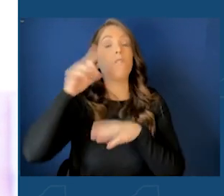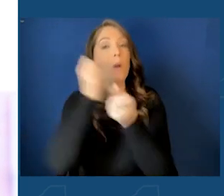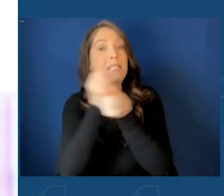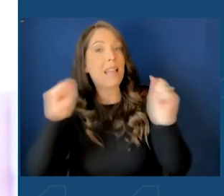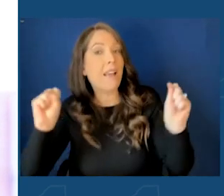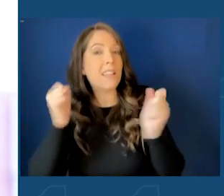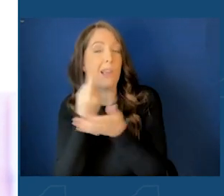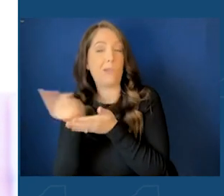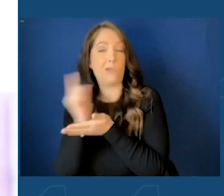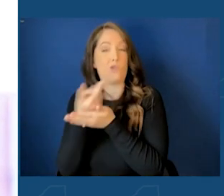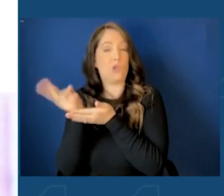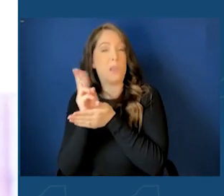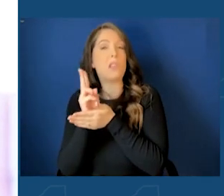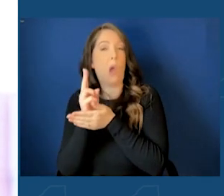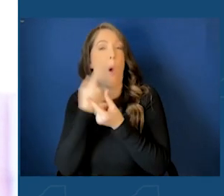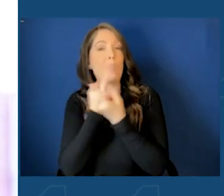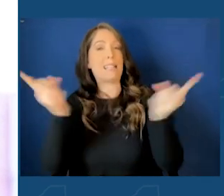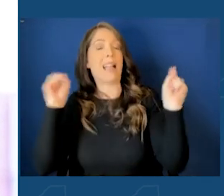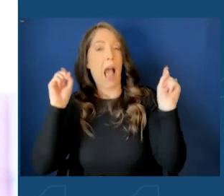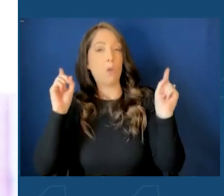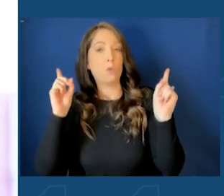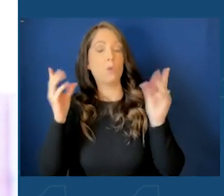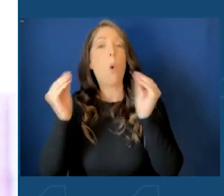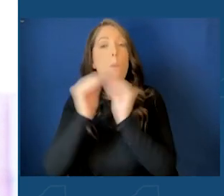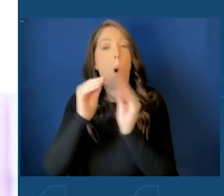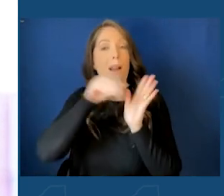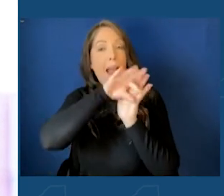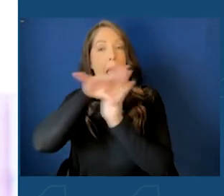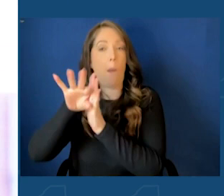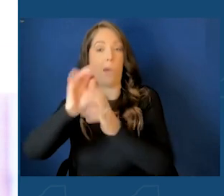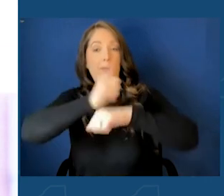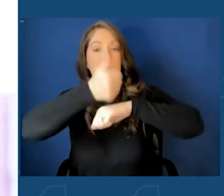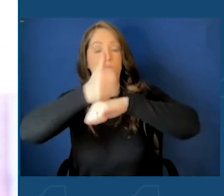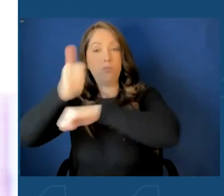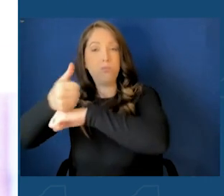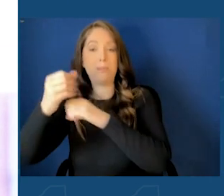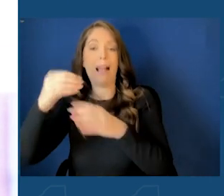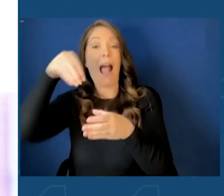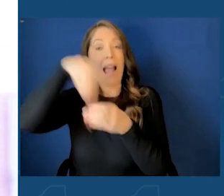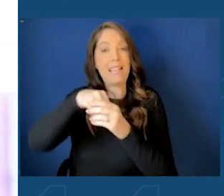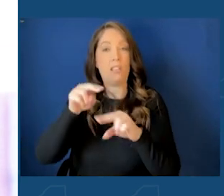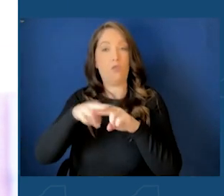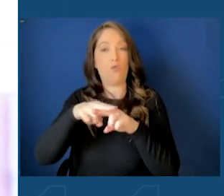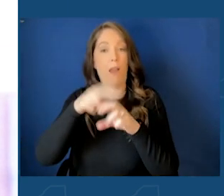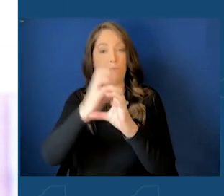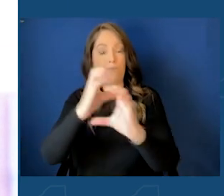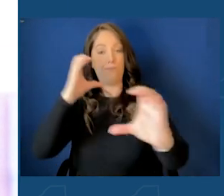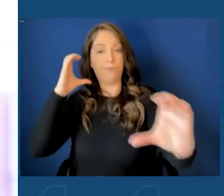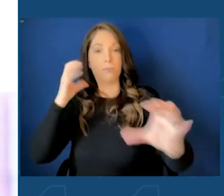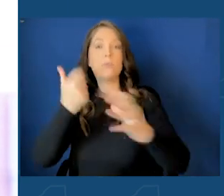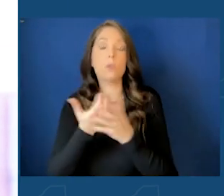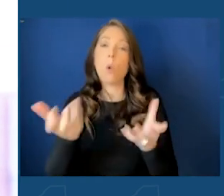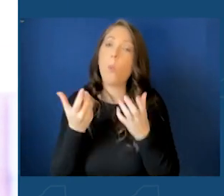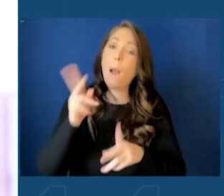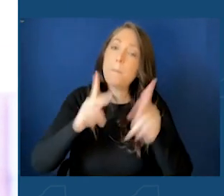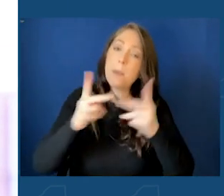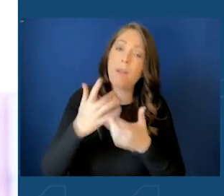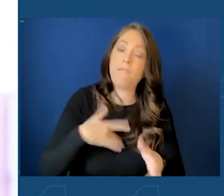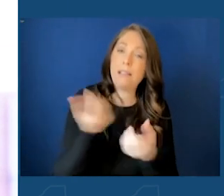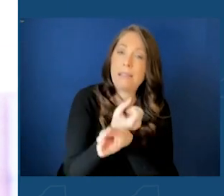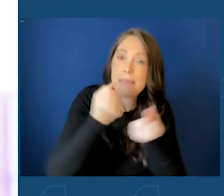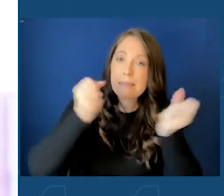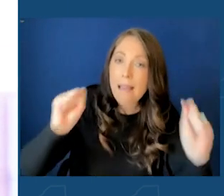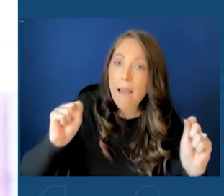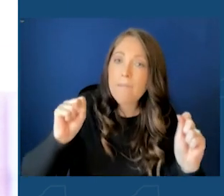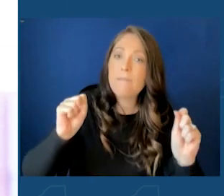our customers to feel safe every single time they're in any part of our entire infrastructure system, our commuting system. And